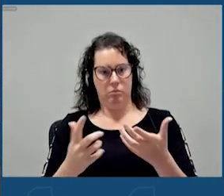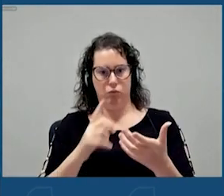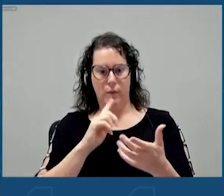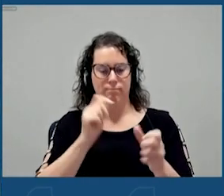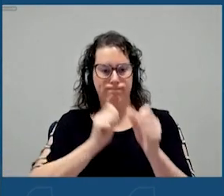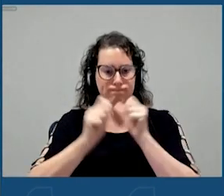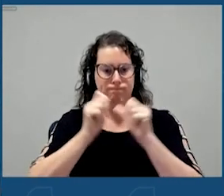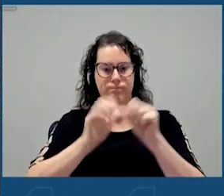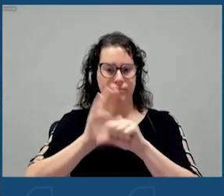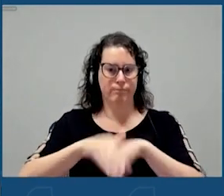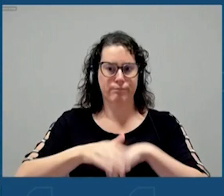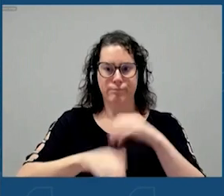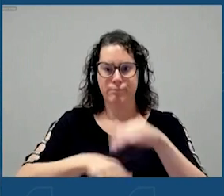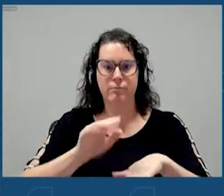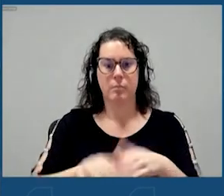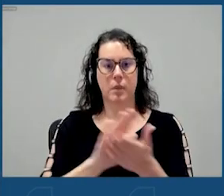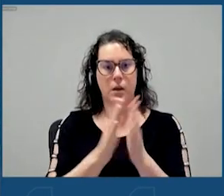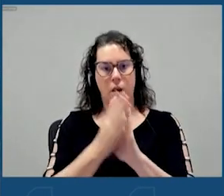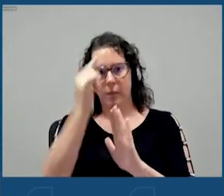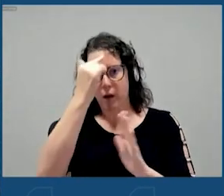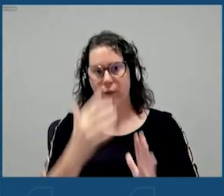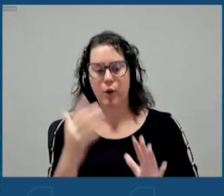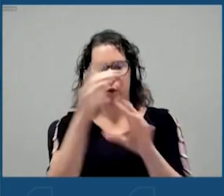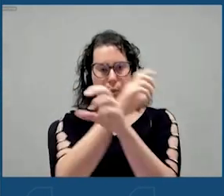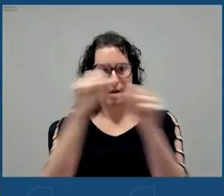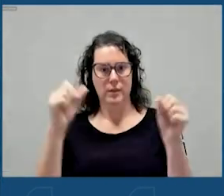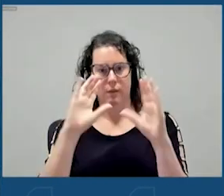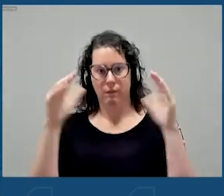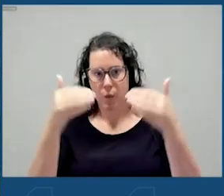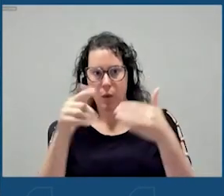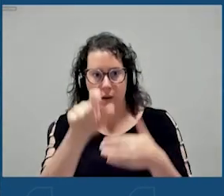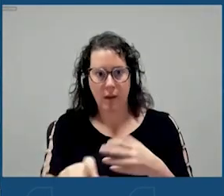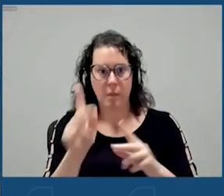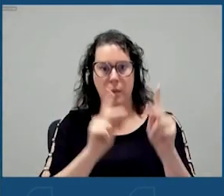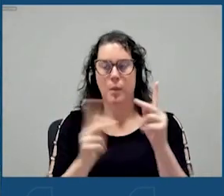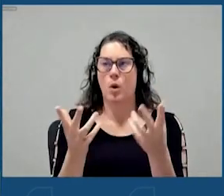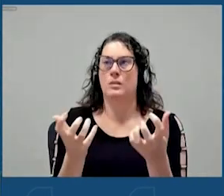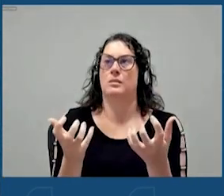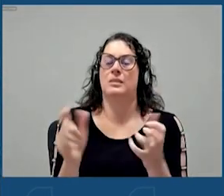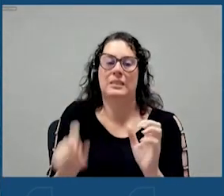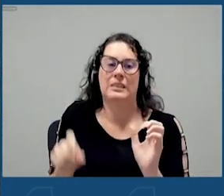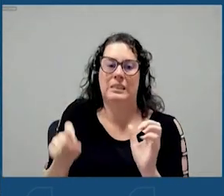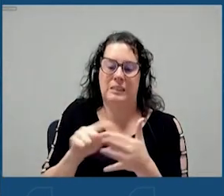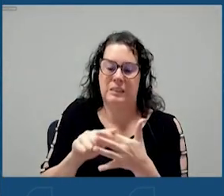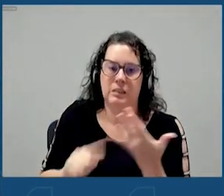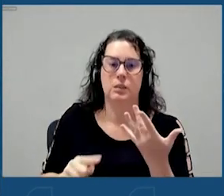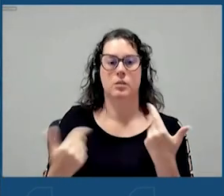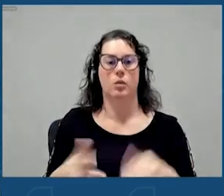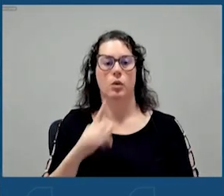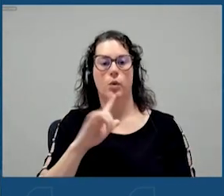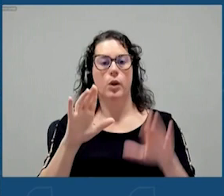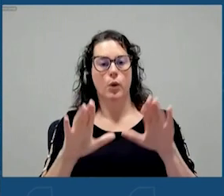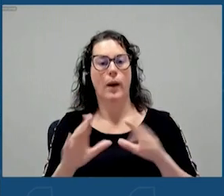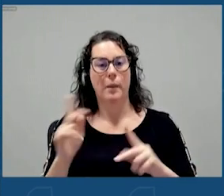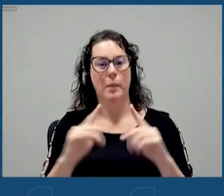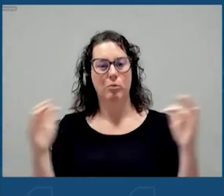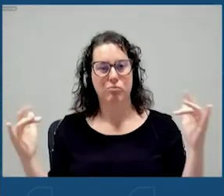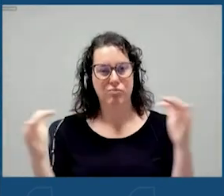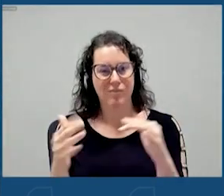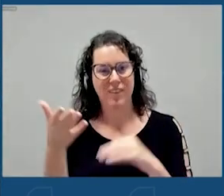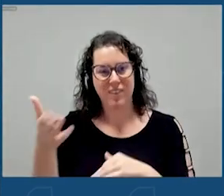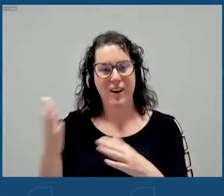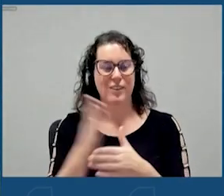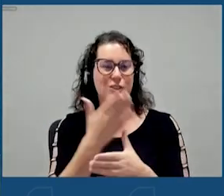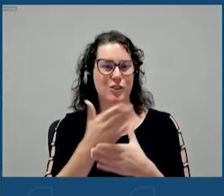a president who focused on the needs of people who were wanting for so much. And so it was great to bring people together there to share